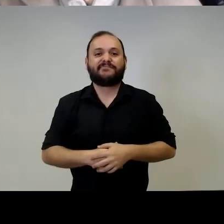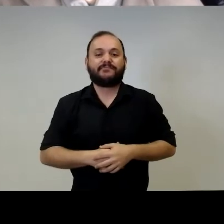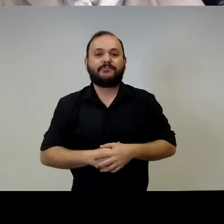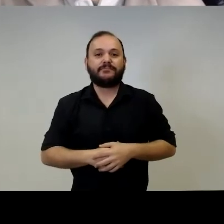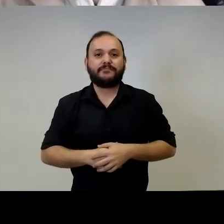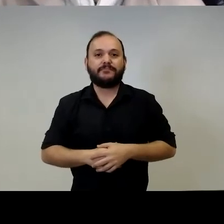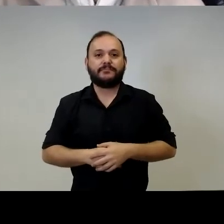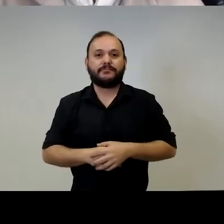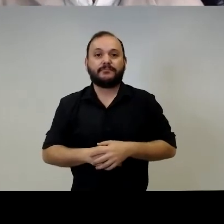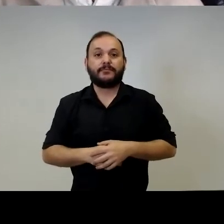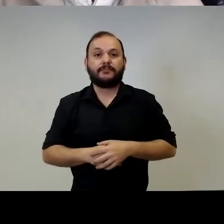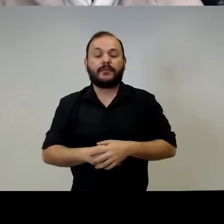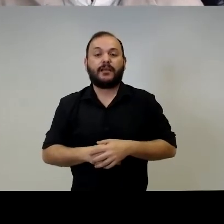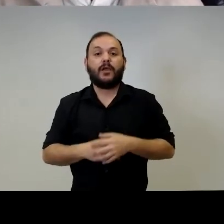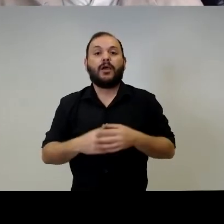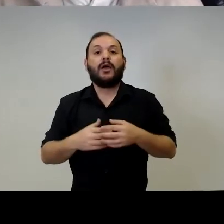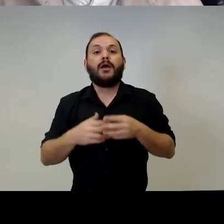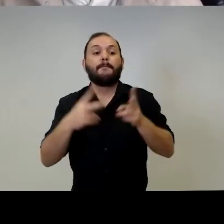Quality perception.